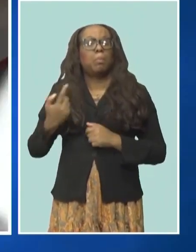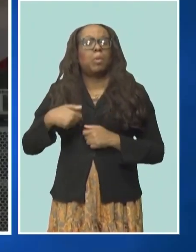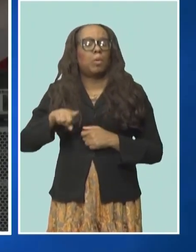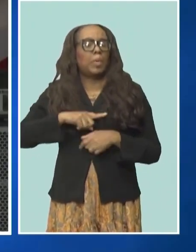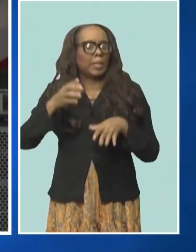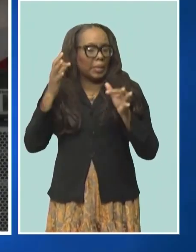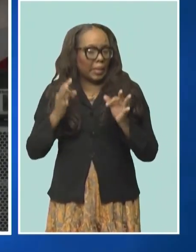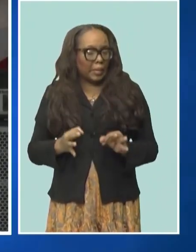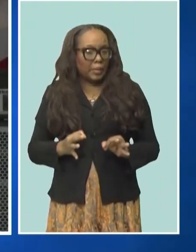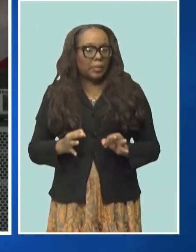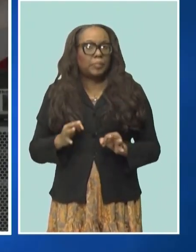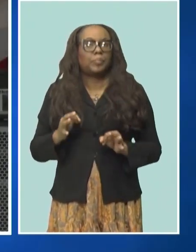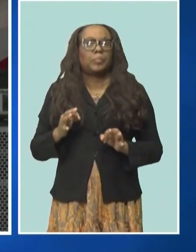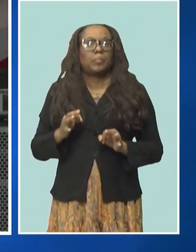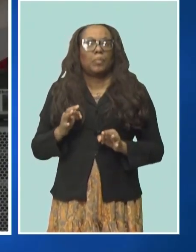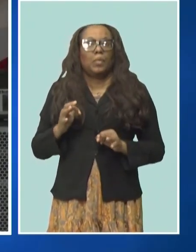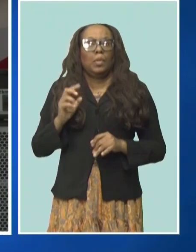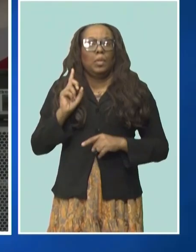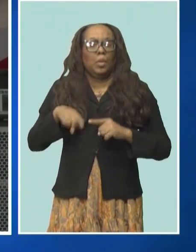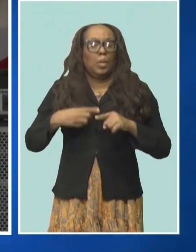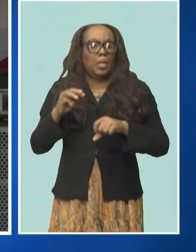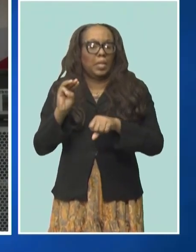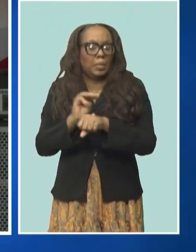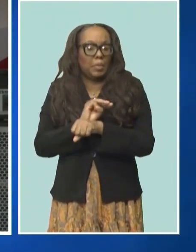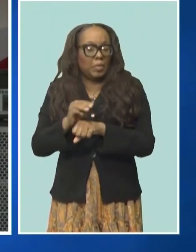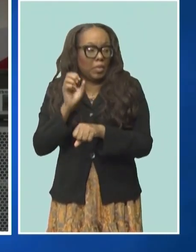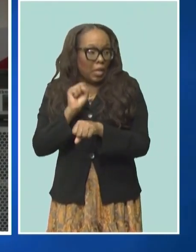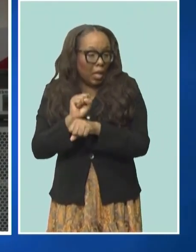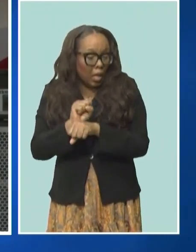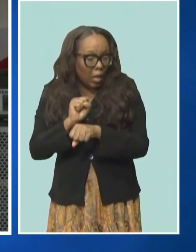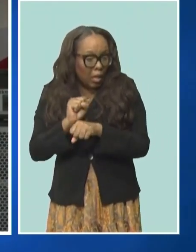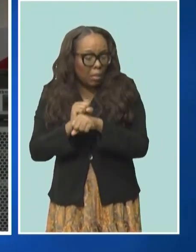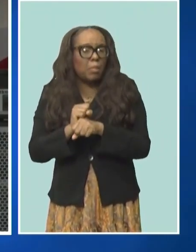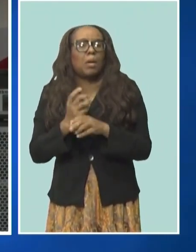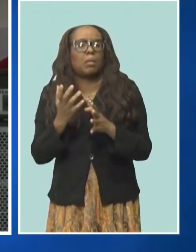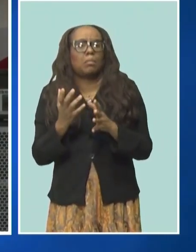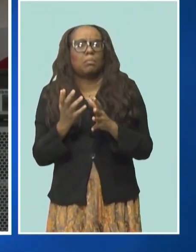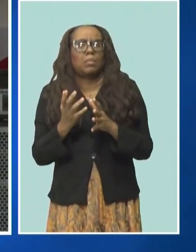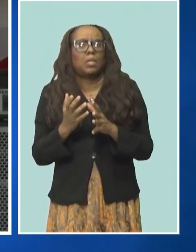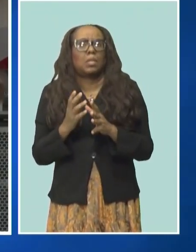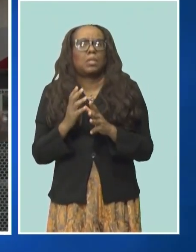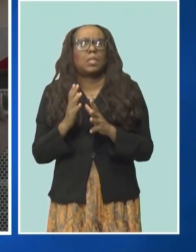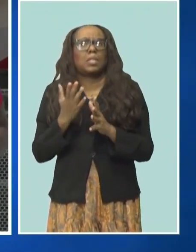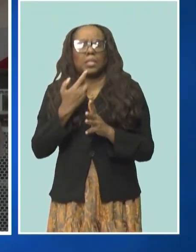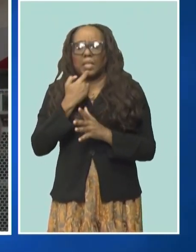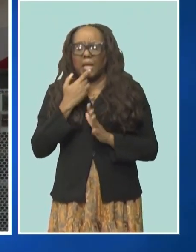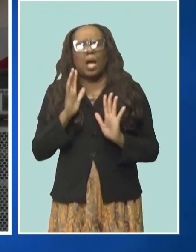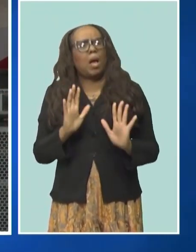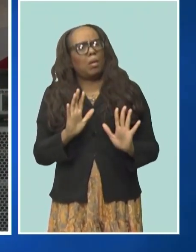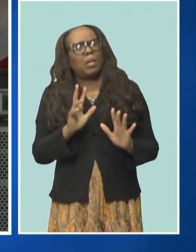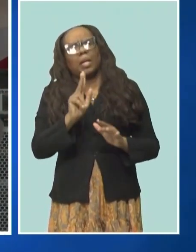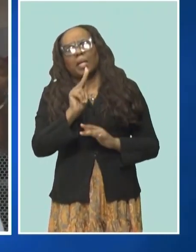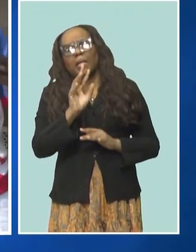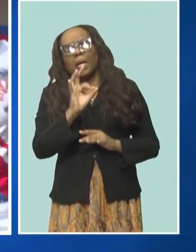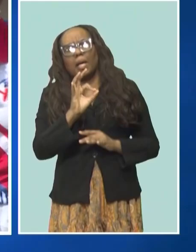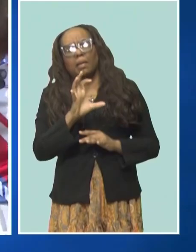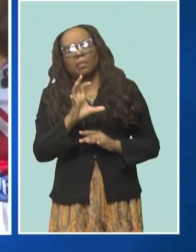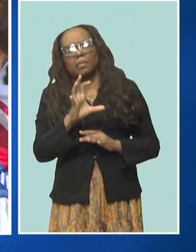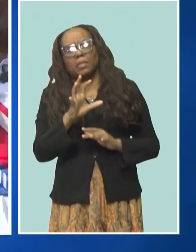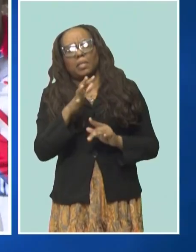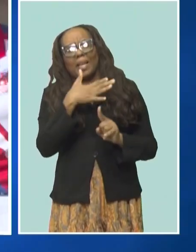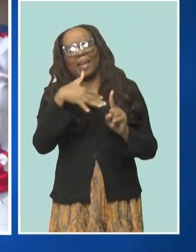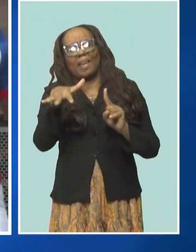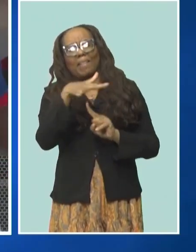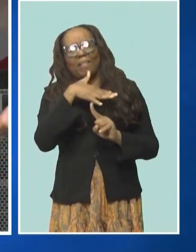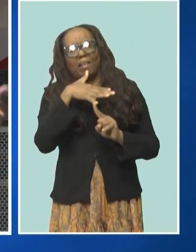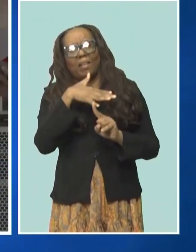of Labour, through its health and safety arm, could convince us that the conditions at KFC were safe for us to